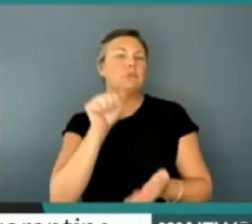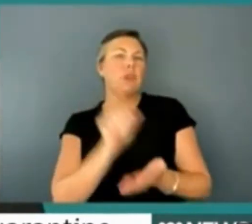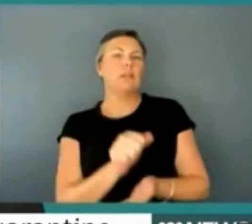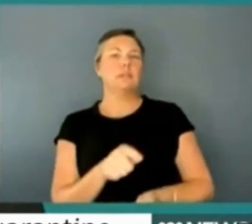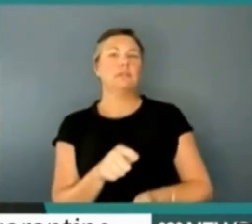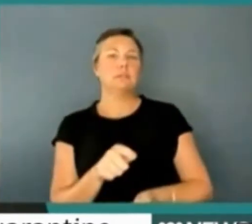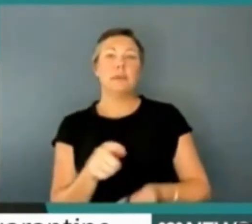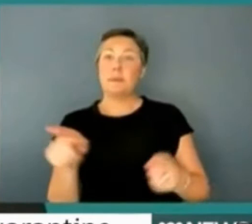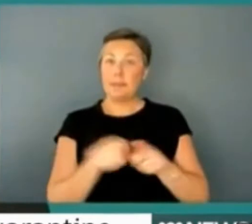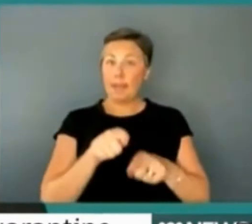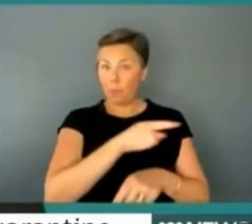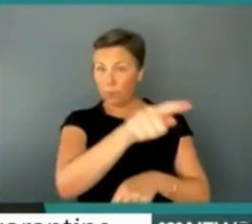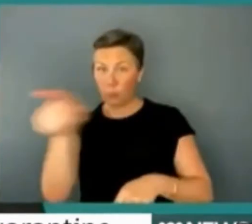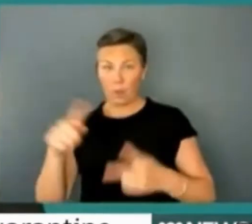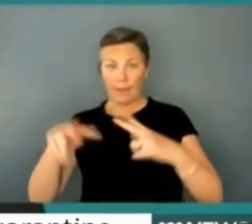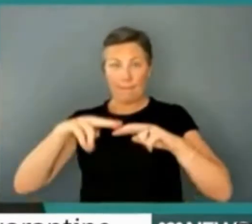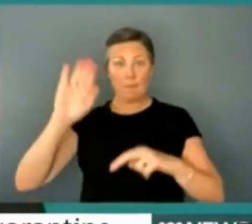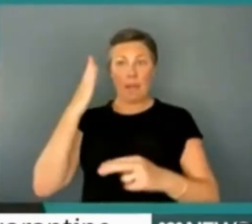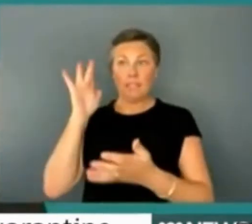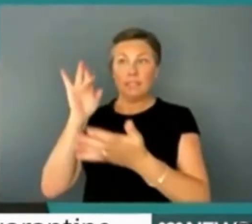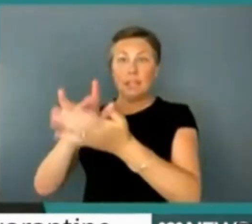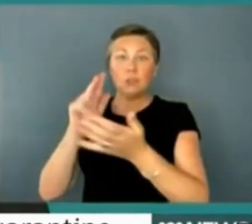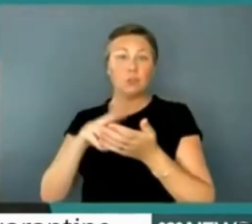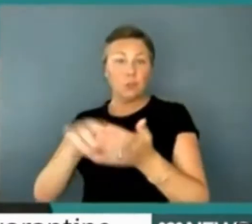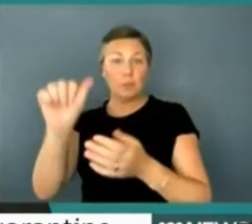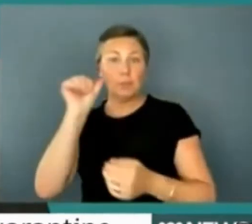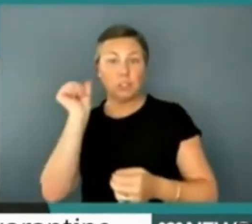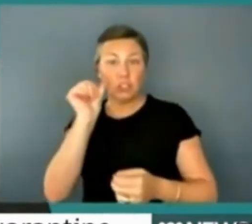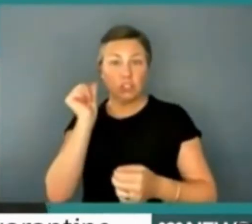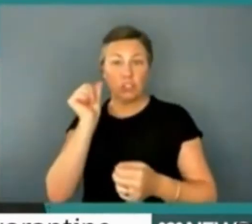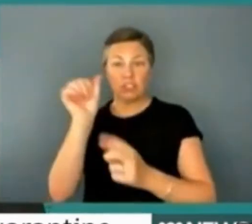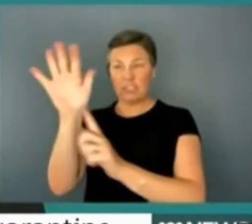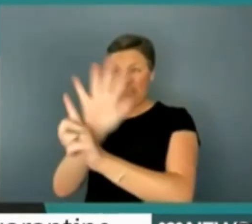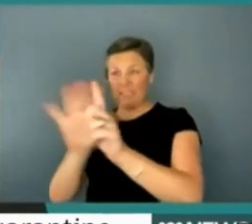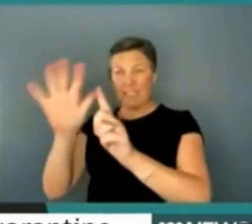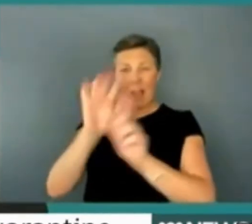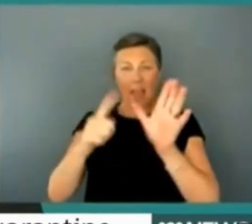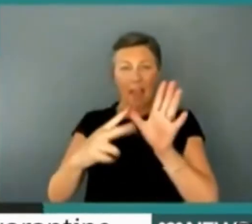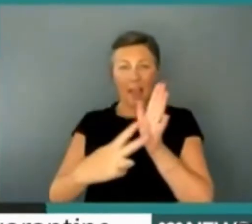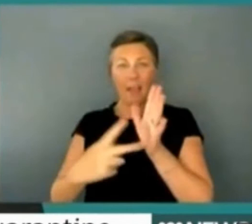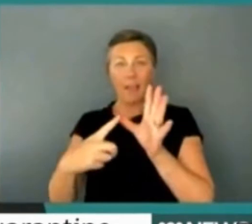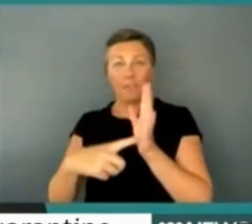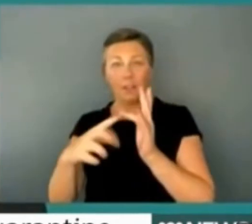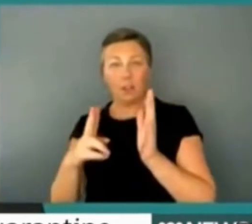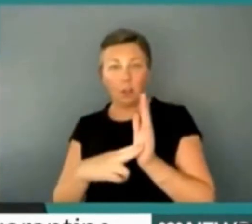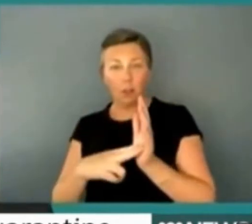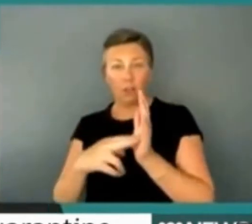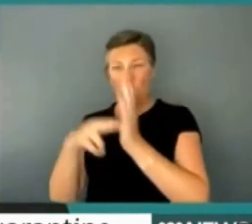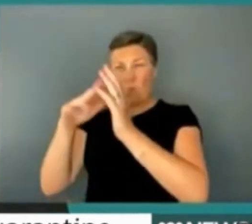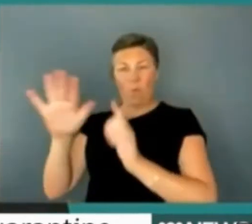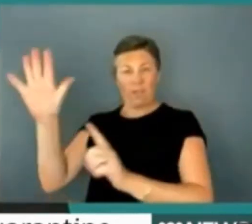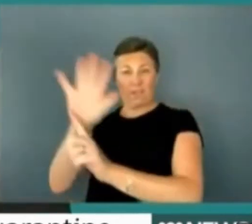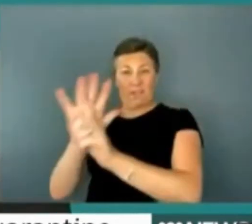that has been in the northern beaches area, particularly in that Avalon and northern part of the northern